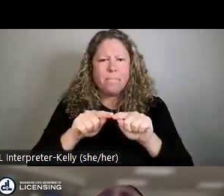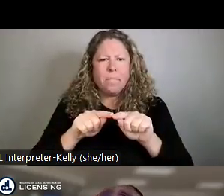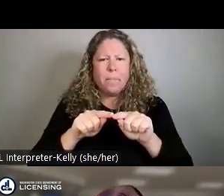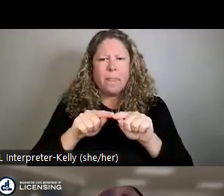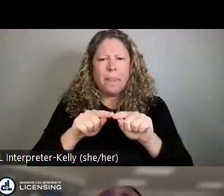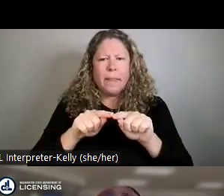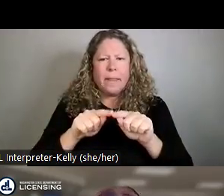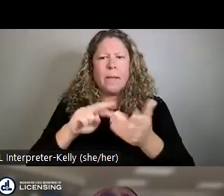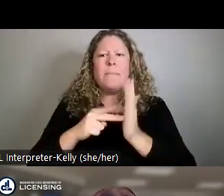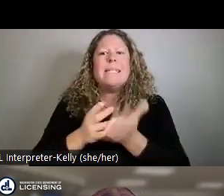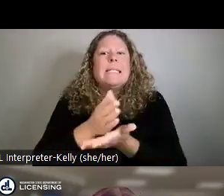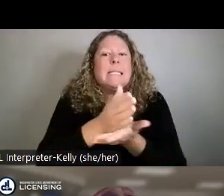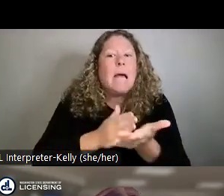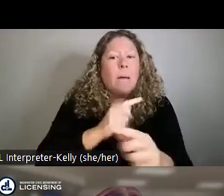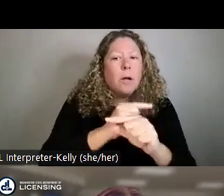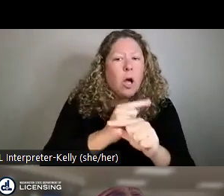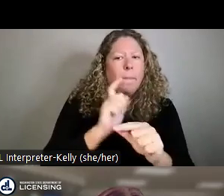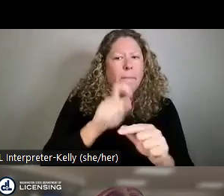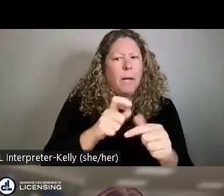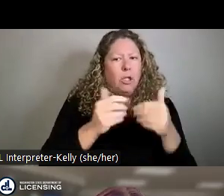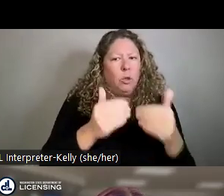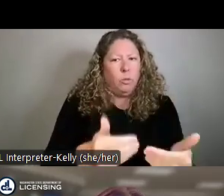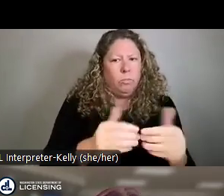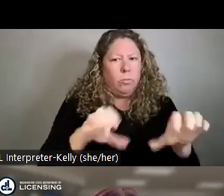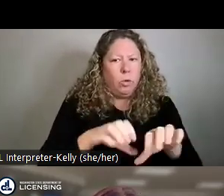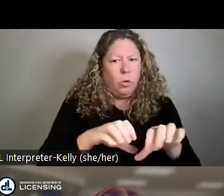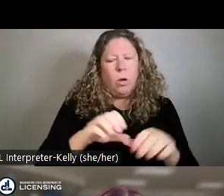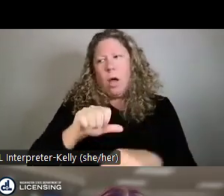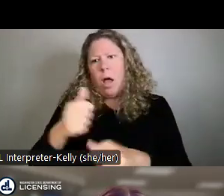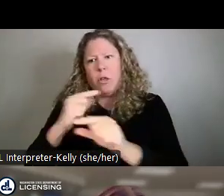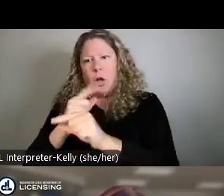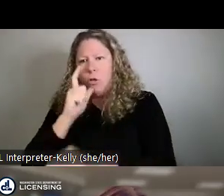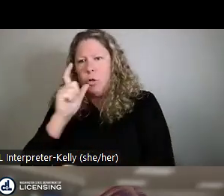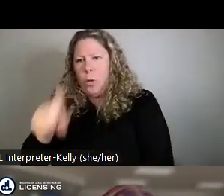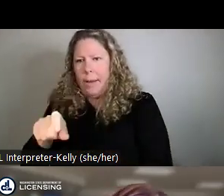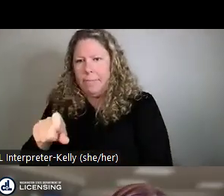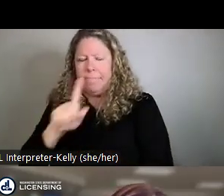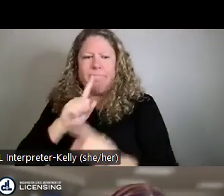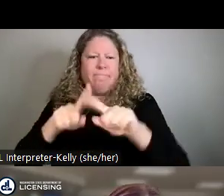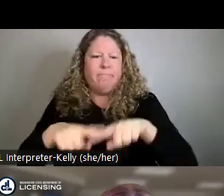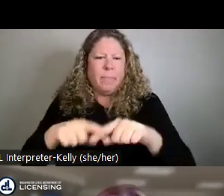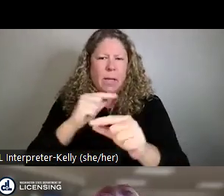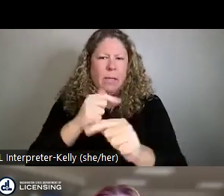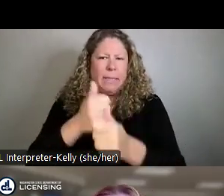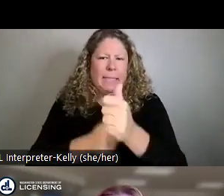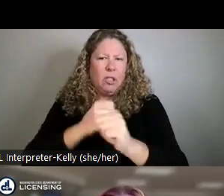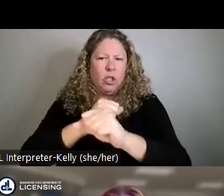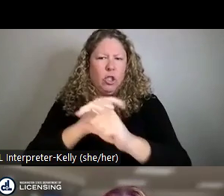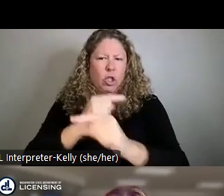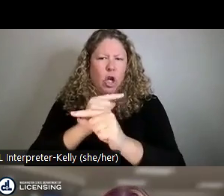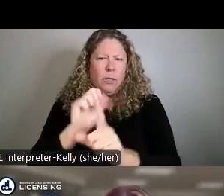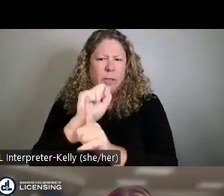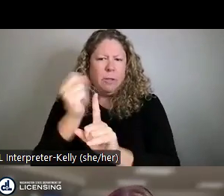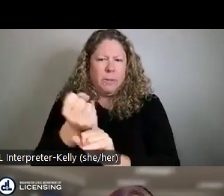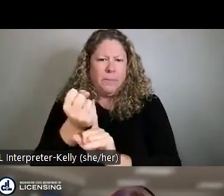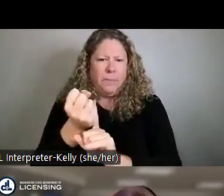of our guards have to complete and others may not. It really just depends on each guard's specific scenario. So let's